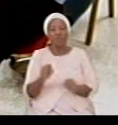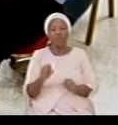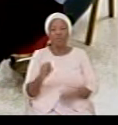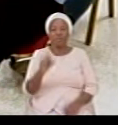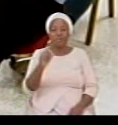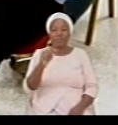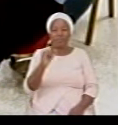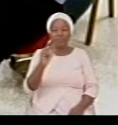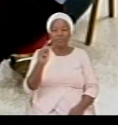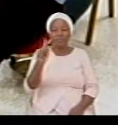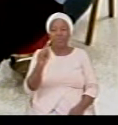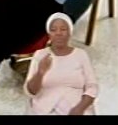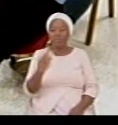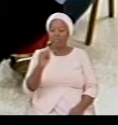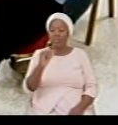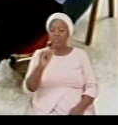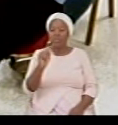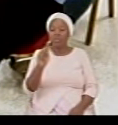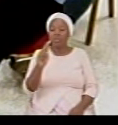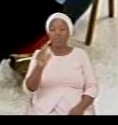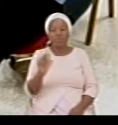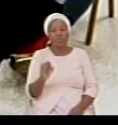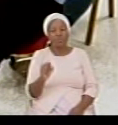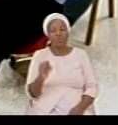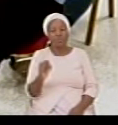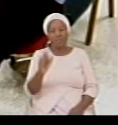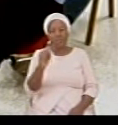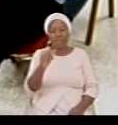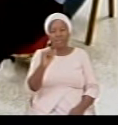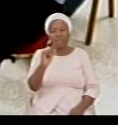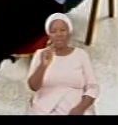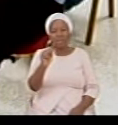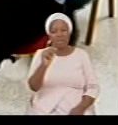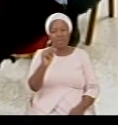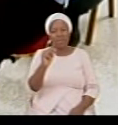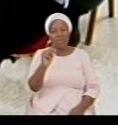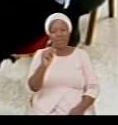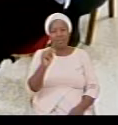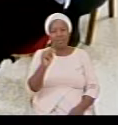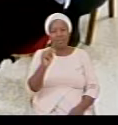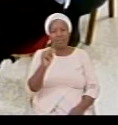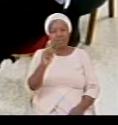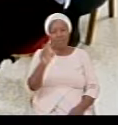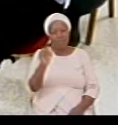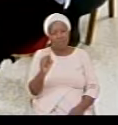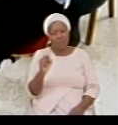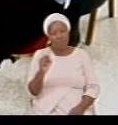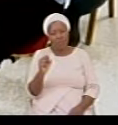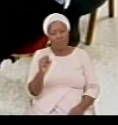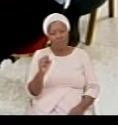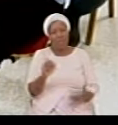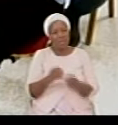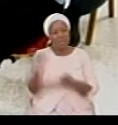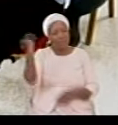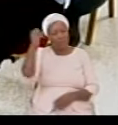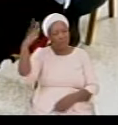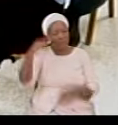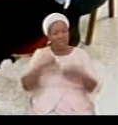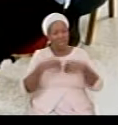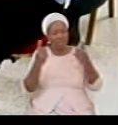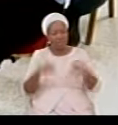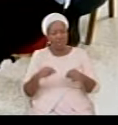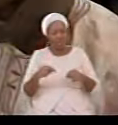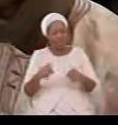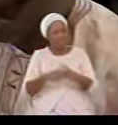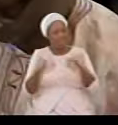Grace has come. Abundant grace. Overflowing grace. Surpassing grace.